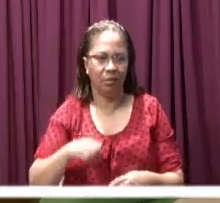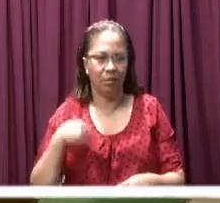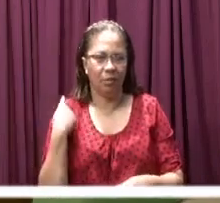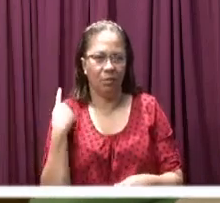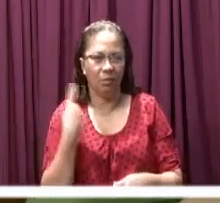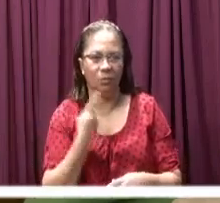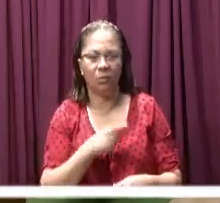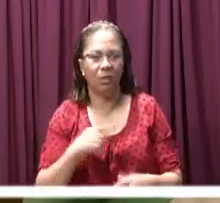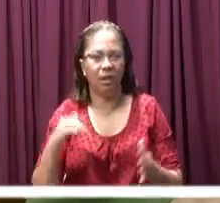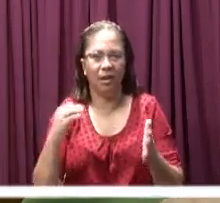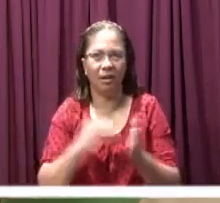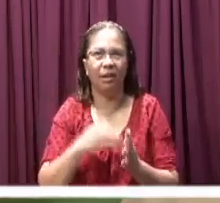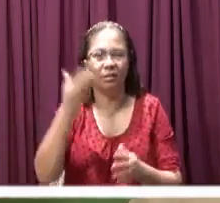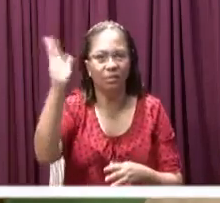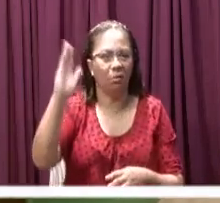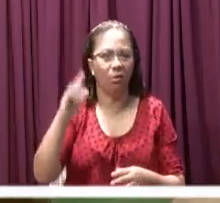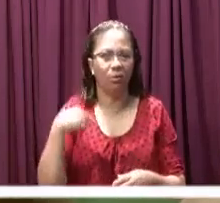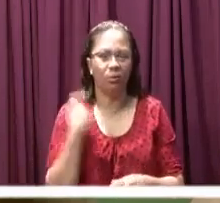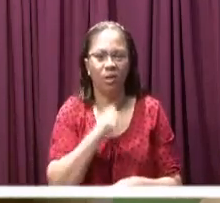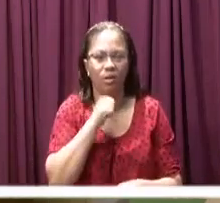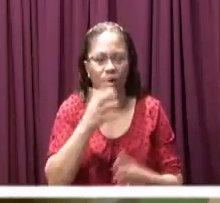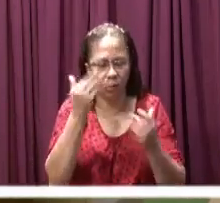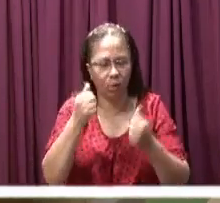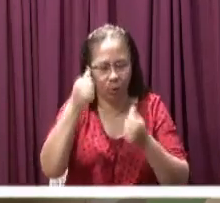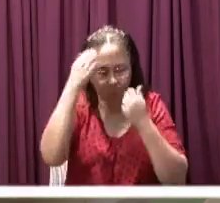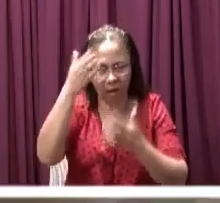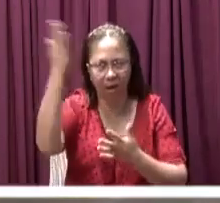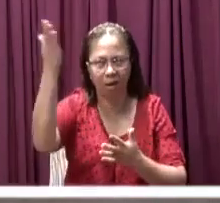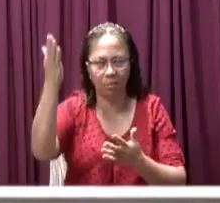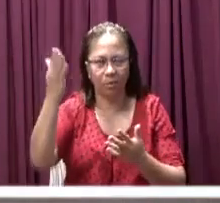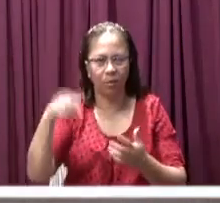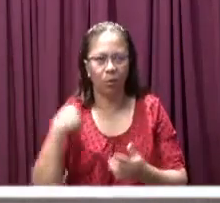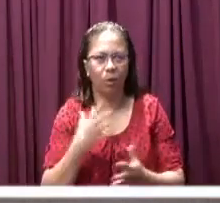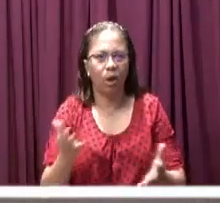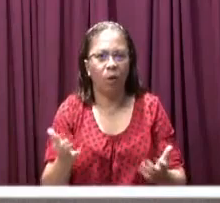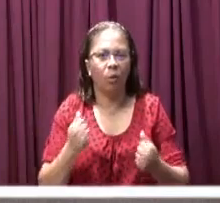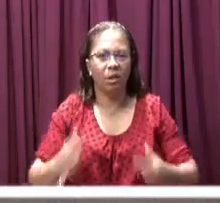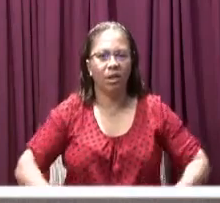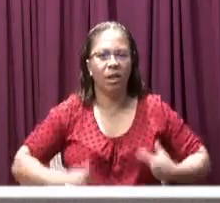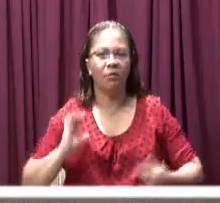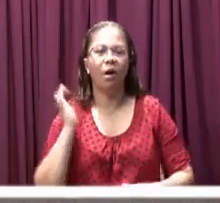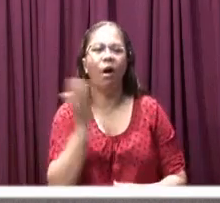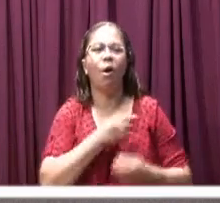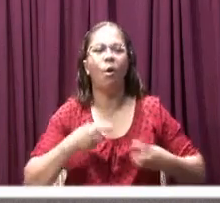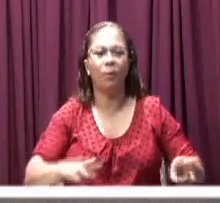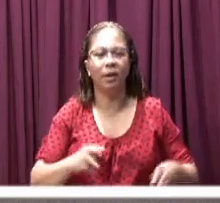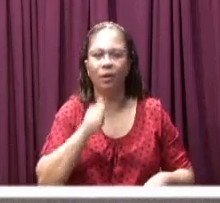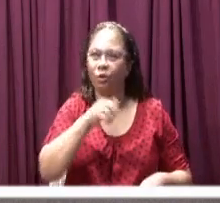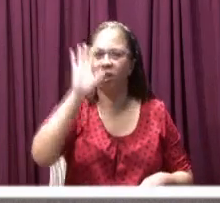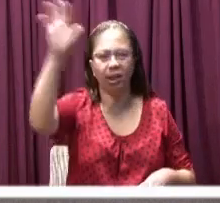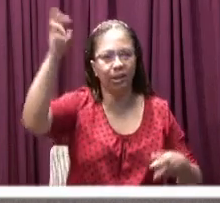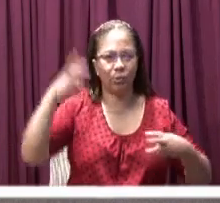do what He wants us to do. And we don't want to live how He is asking us to live.